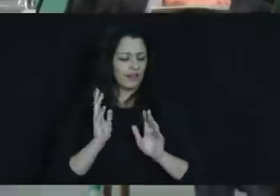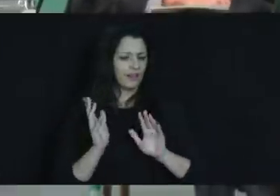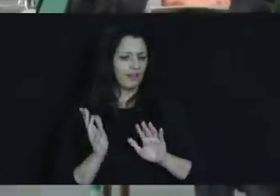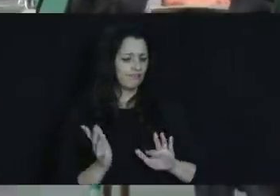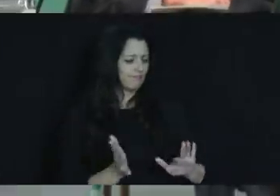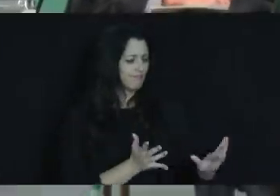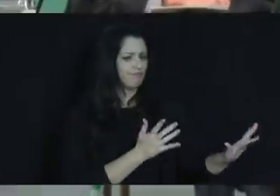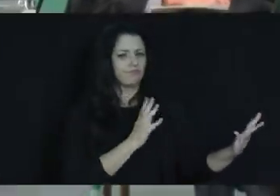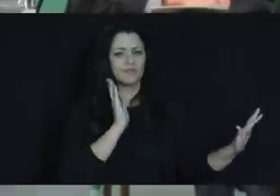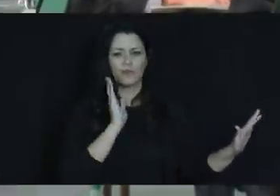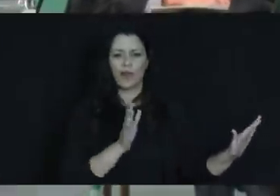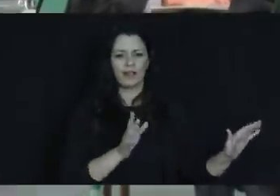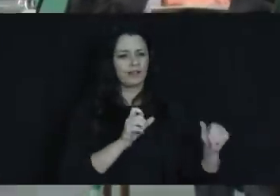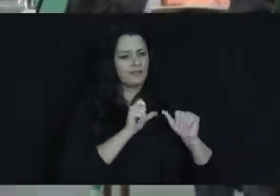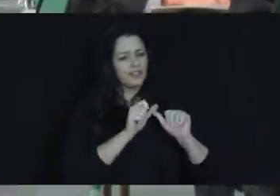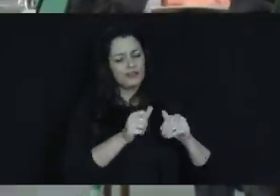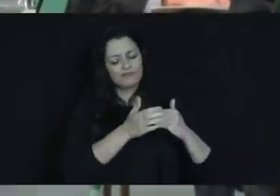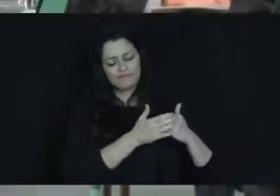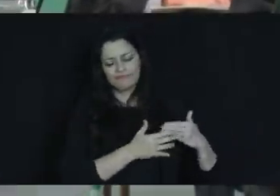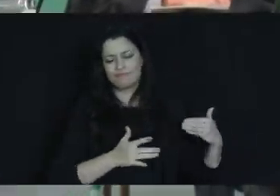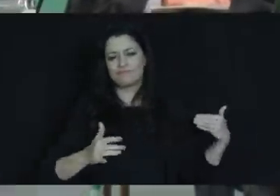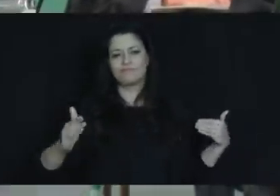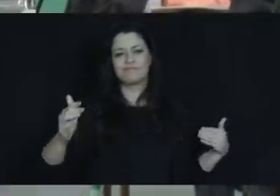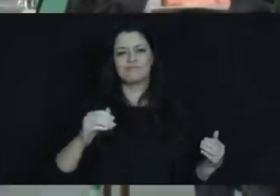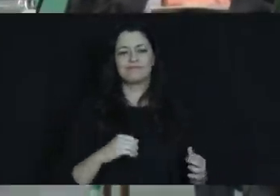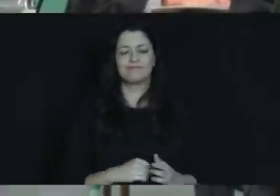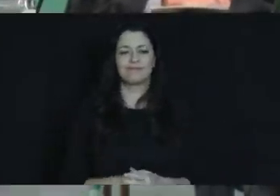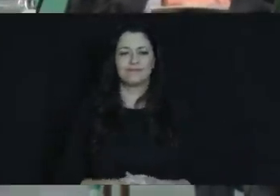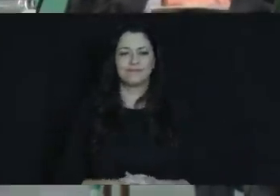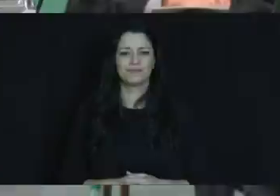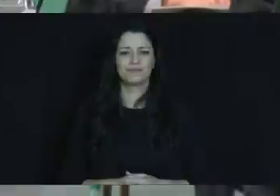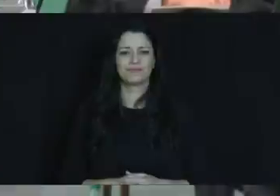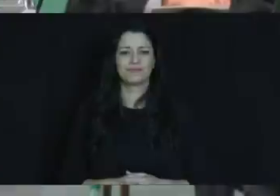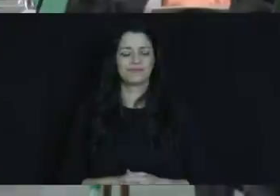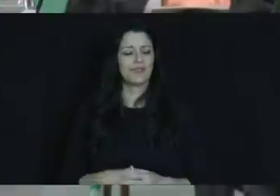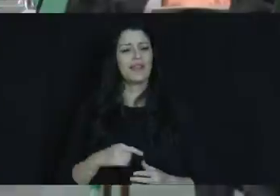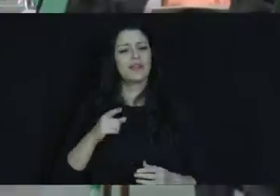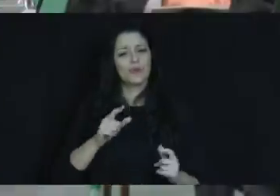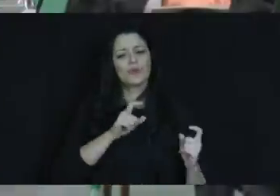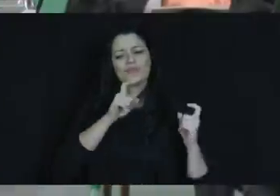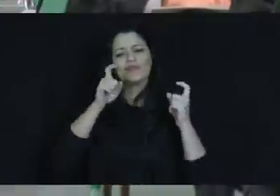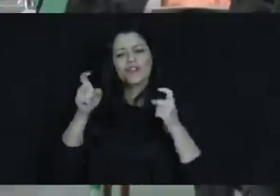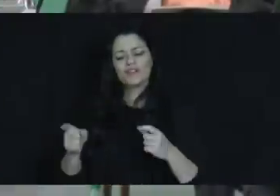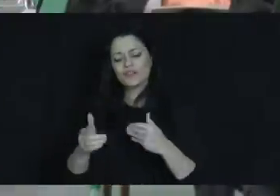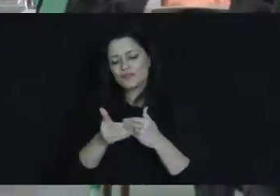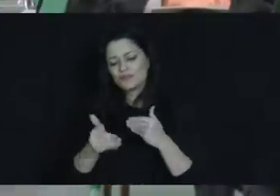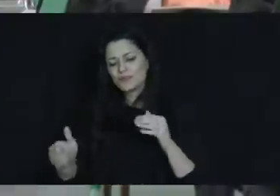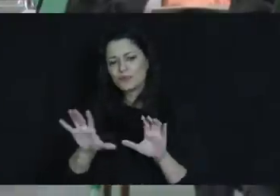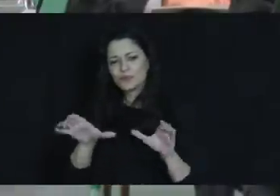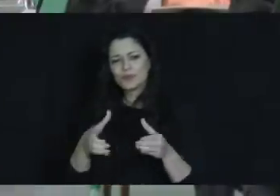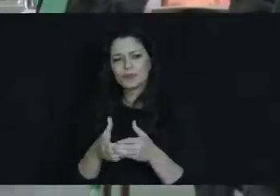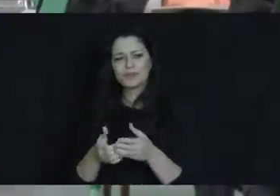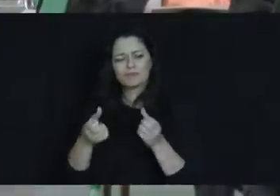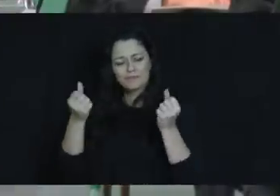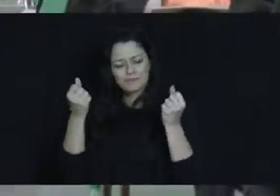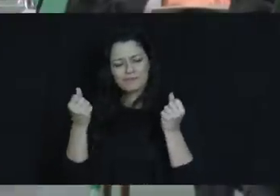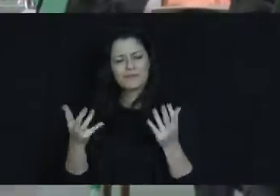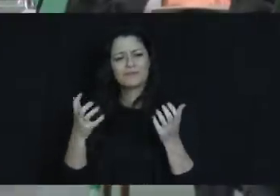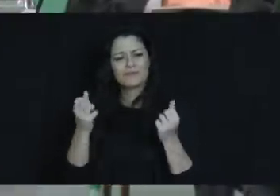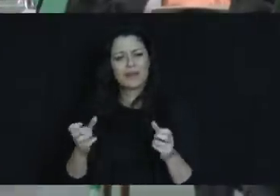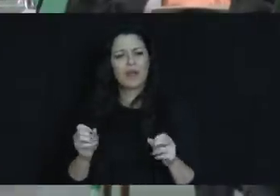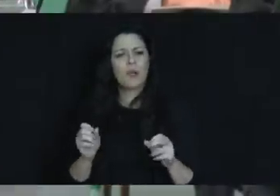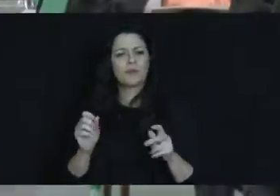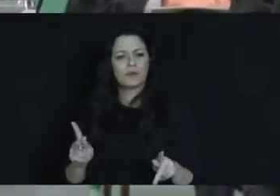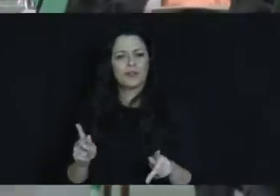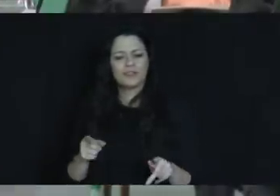a lifetime and has opened countless new doors to those who follow in your footsteps. I know that